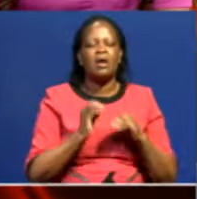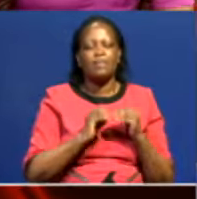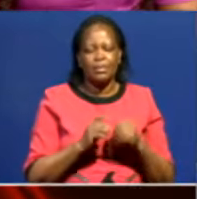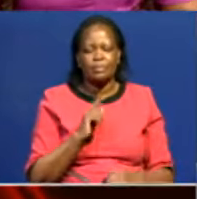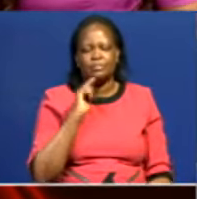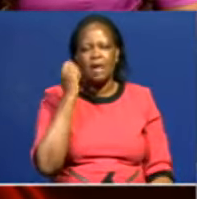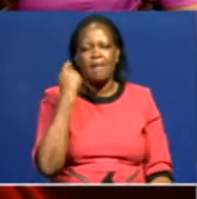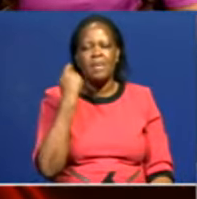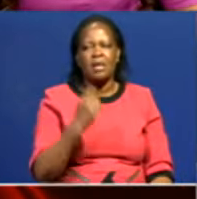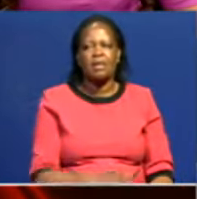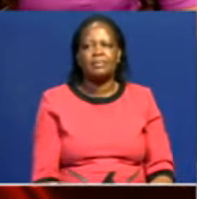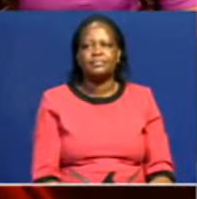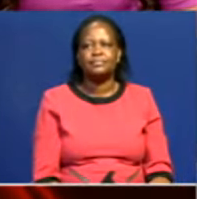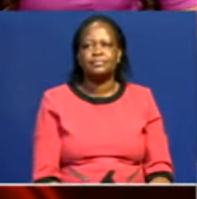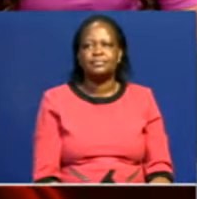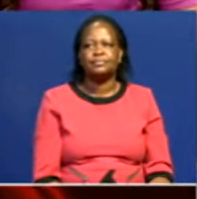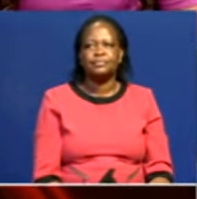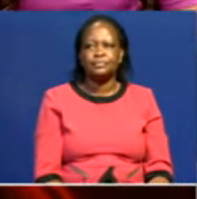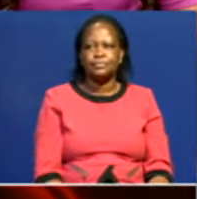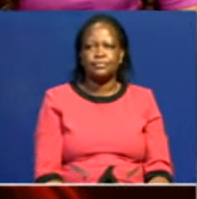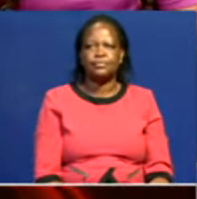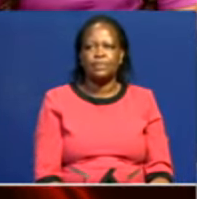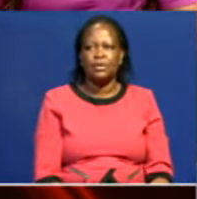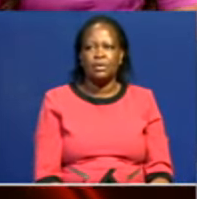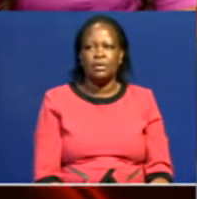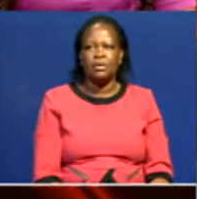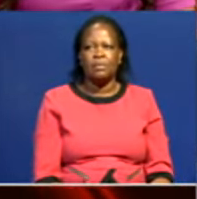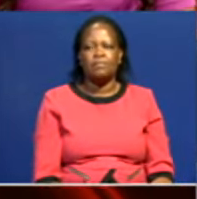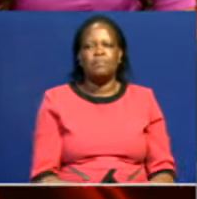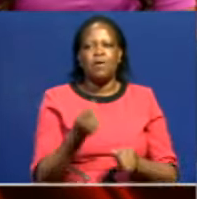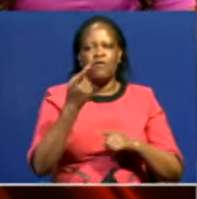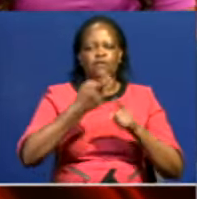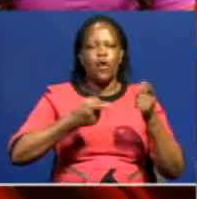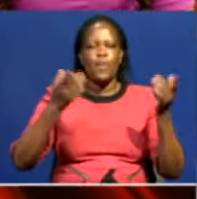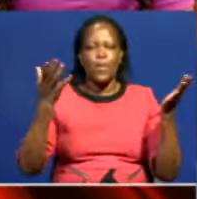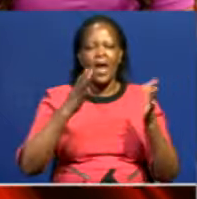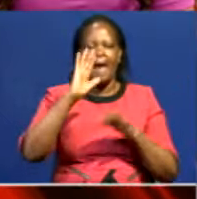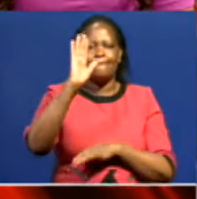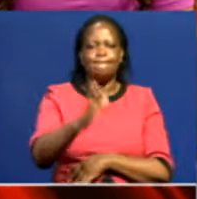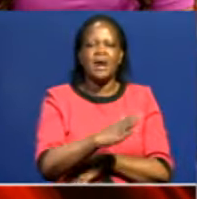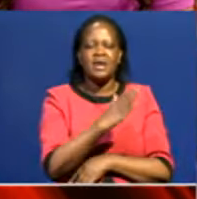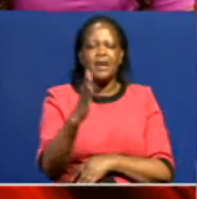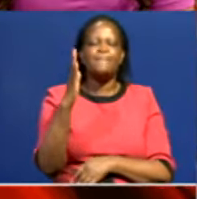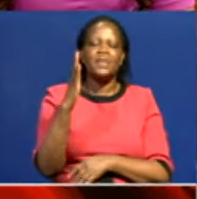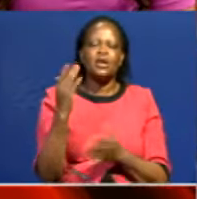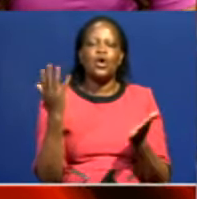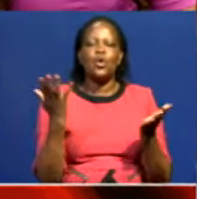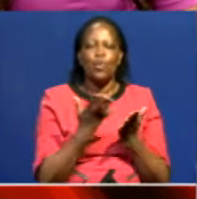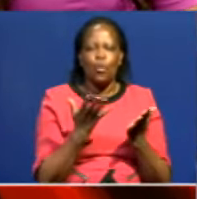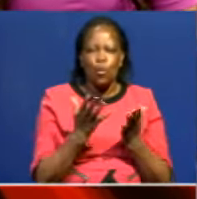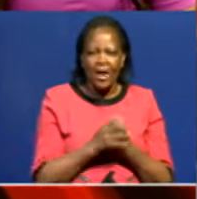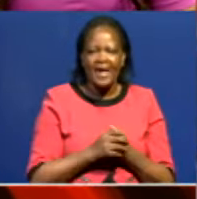live updates right there coming on your screen are from Parliament buildings, where the